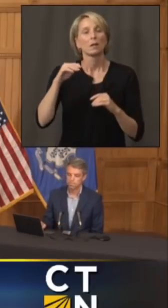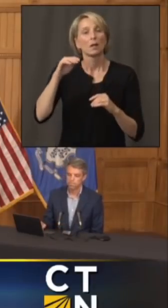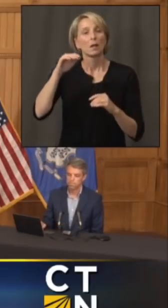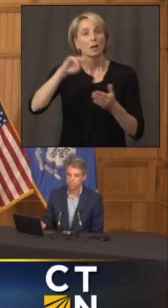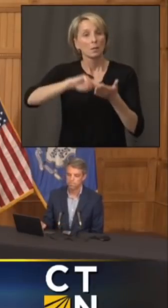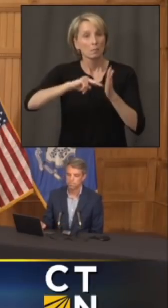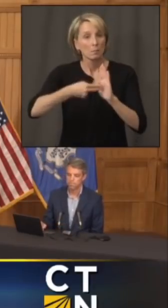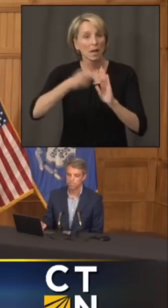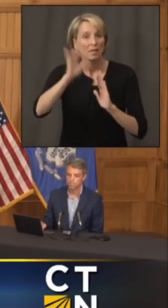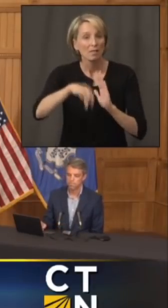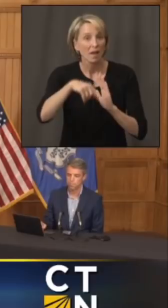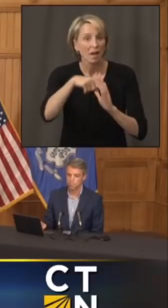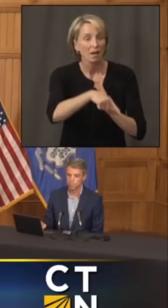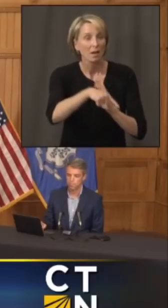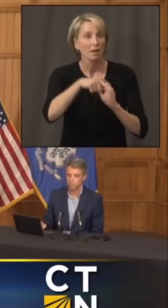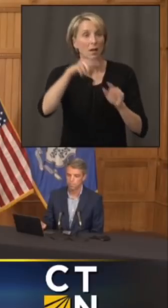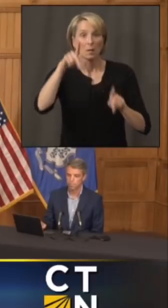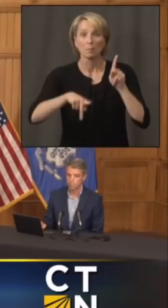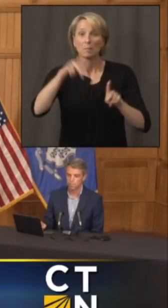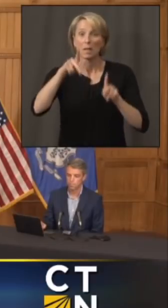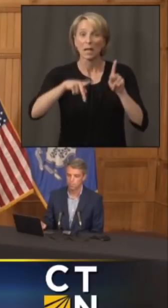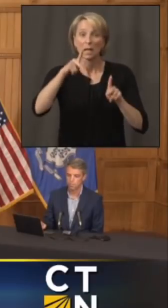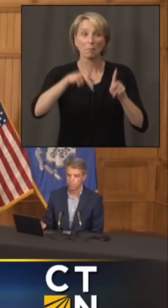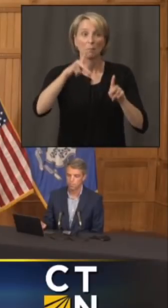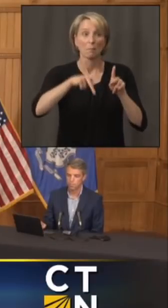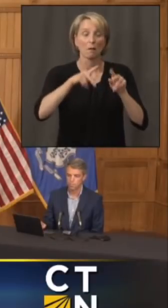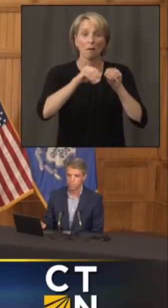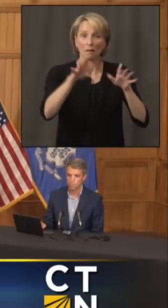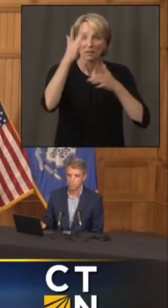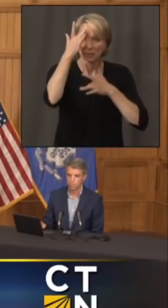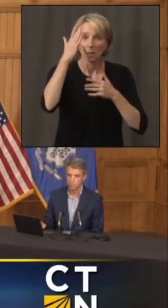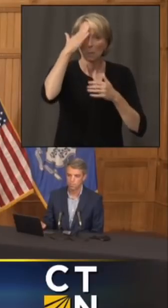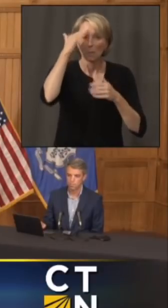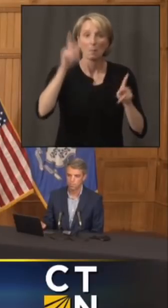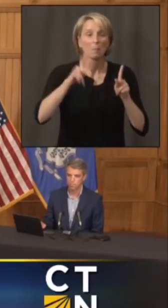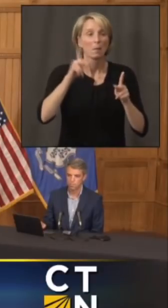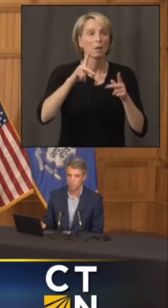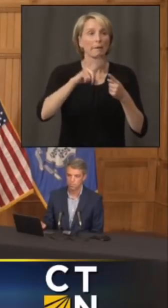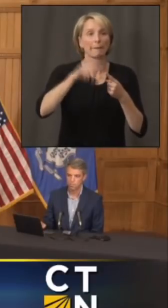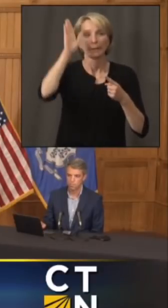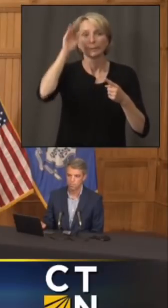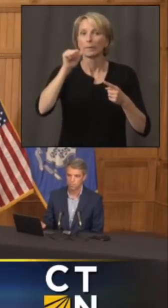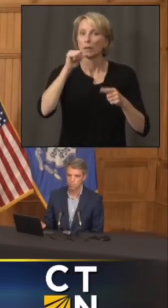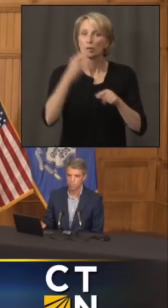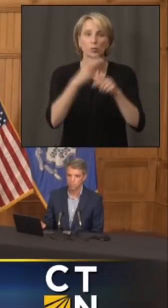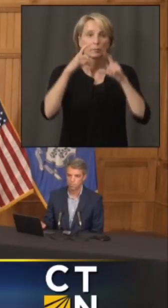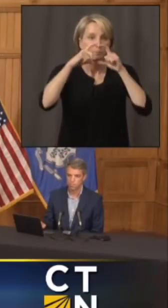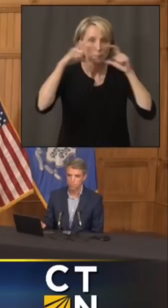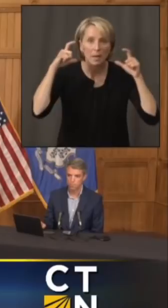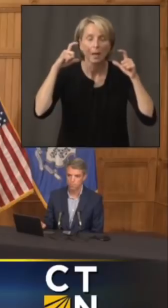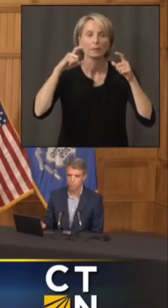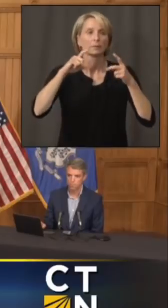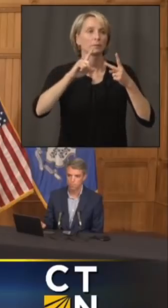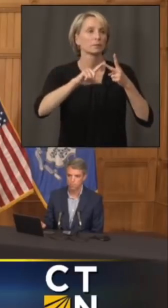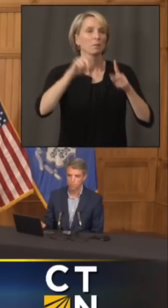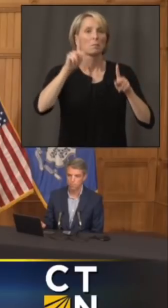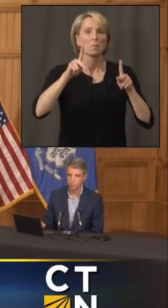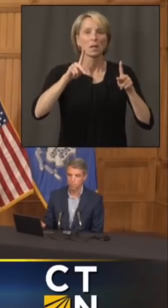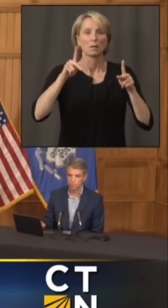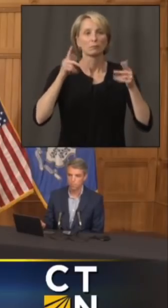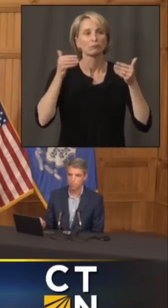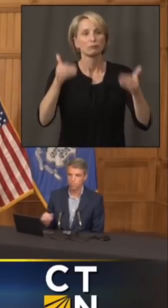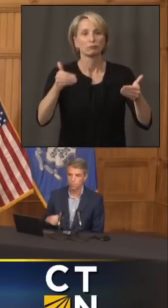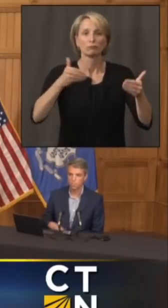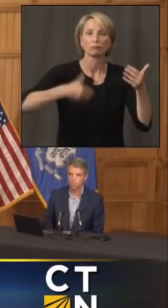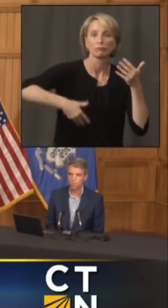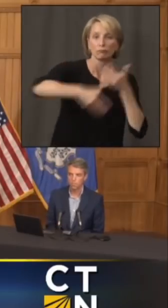itself as people not social distancing, people not wearing masks, whether English is a second language or not? How